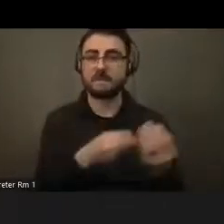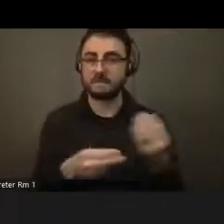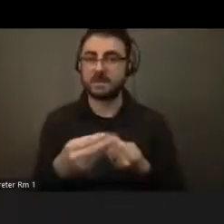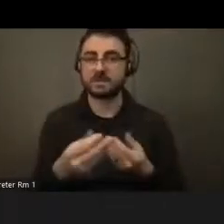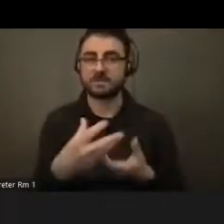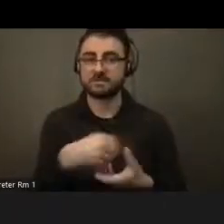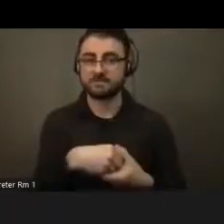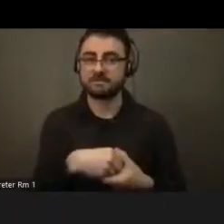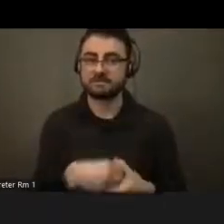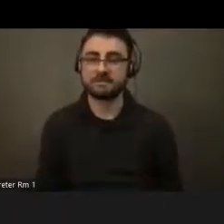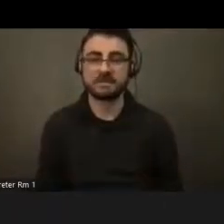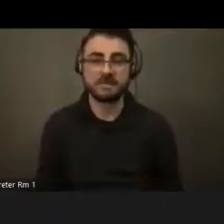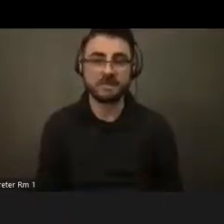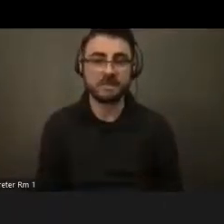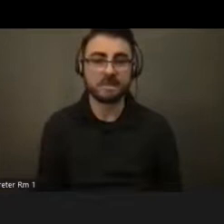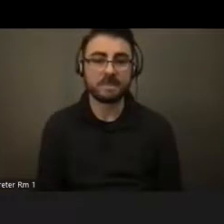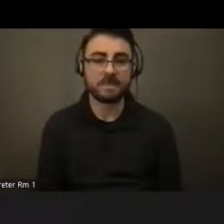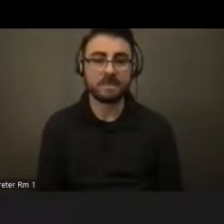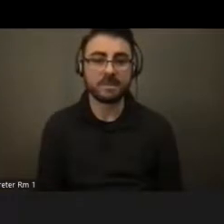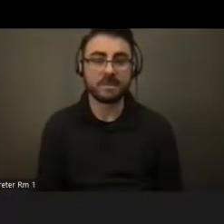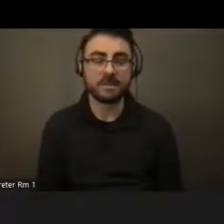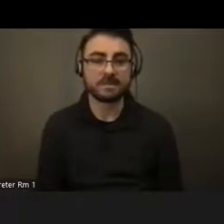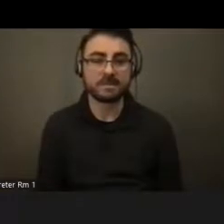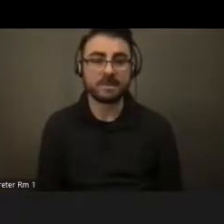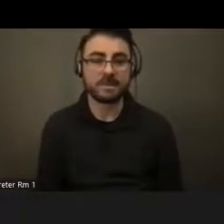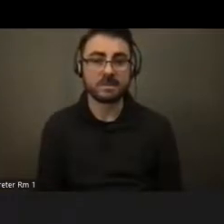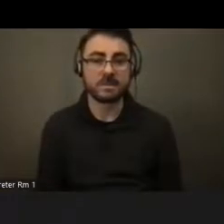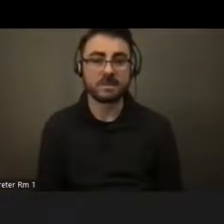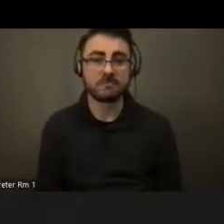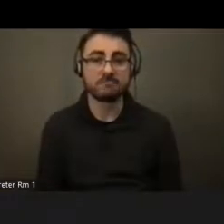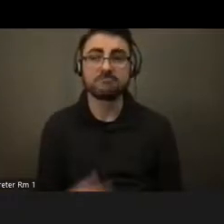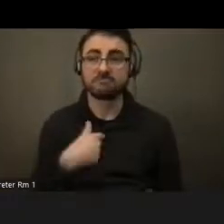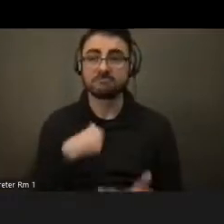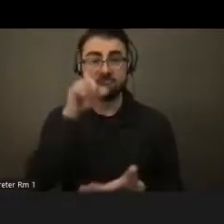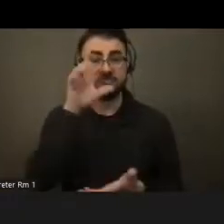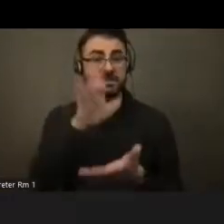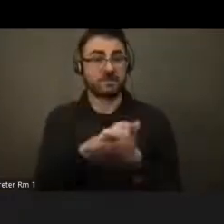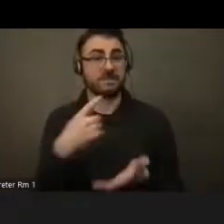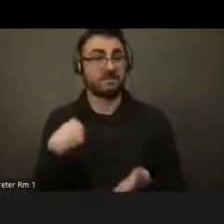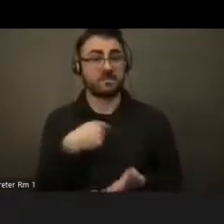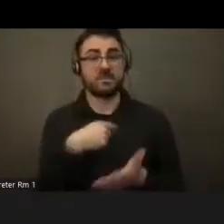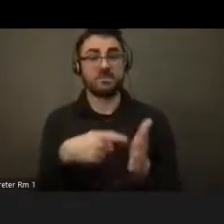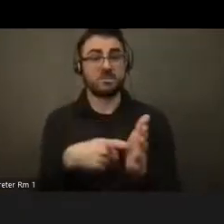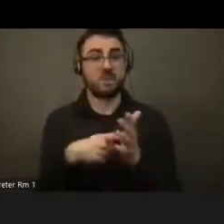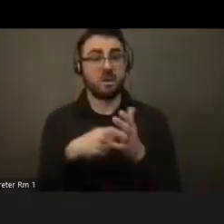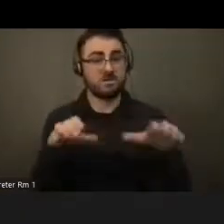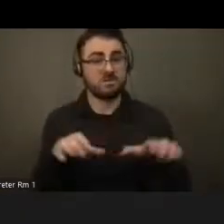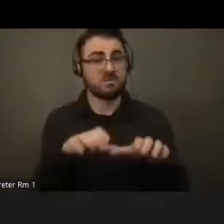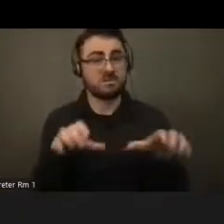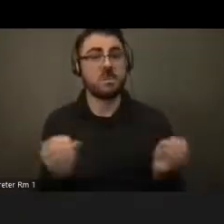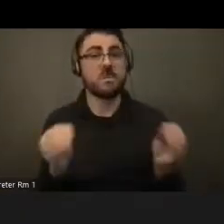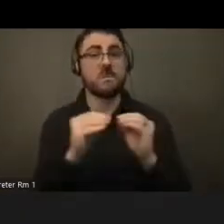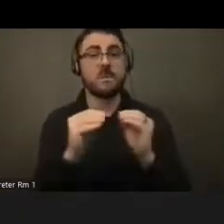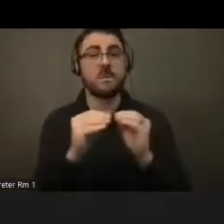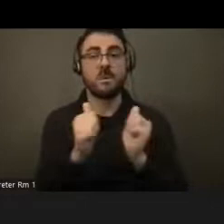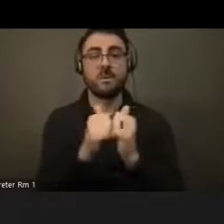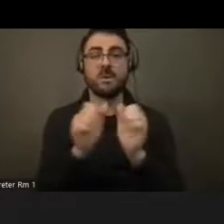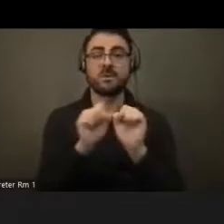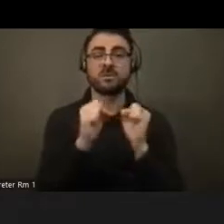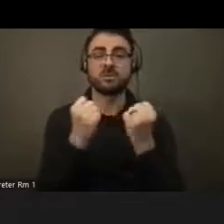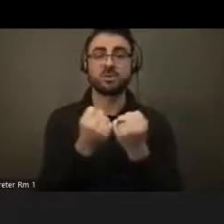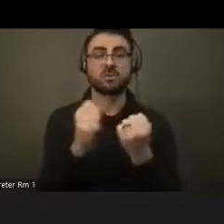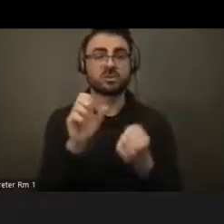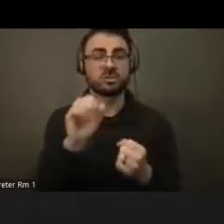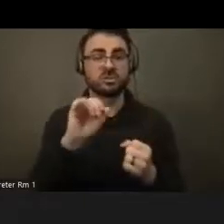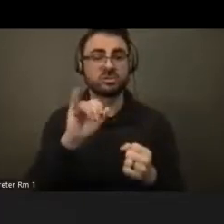I do believe that we need to do more with social justice reform myself